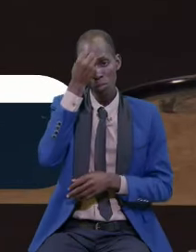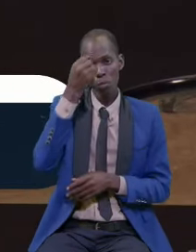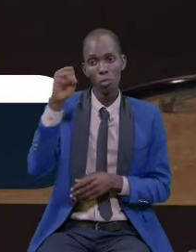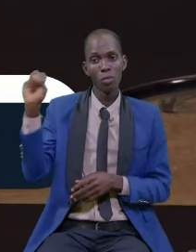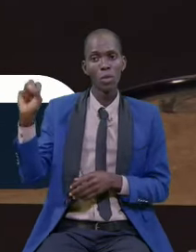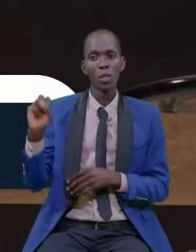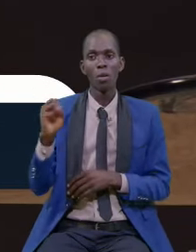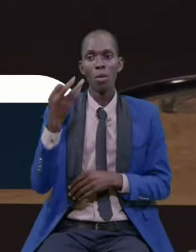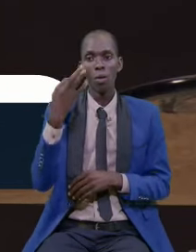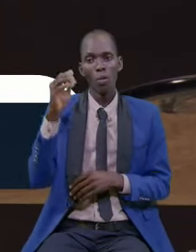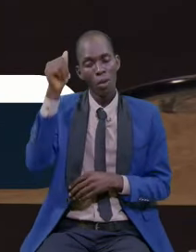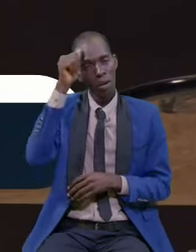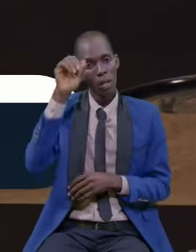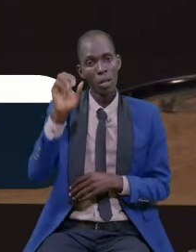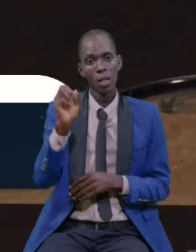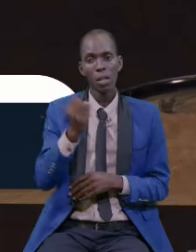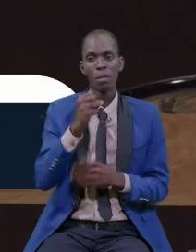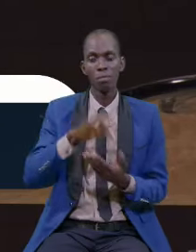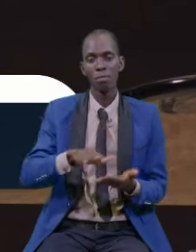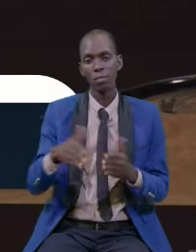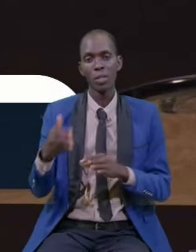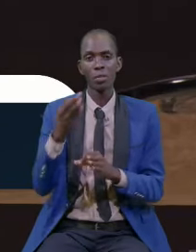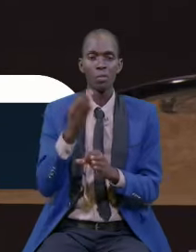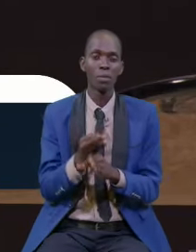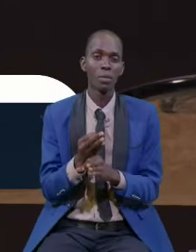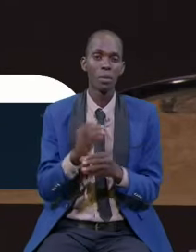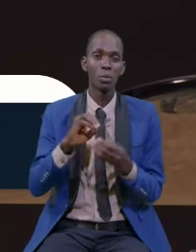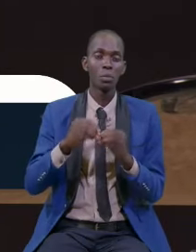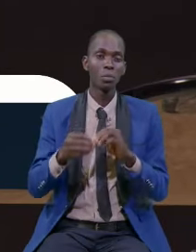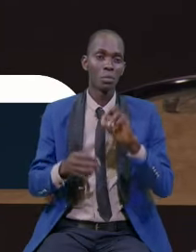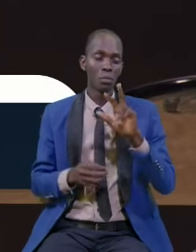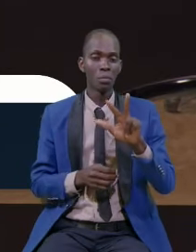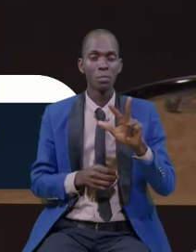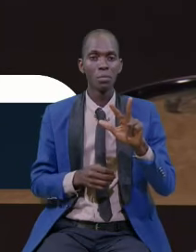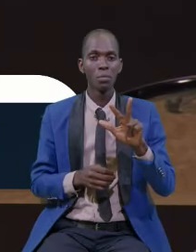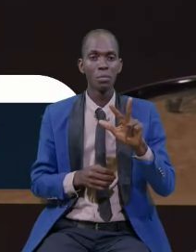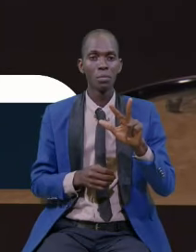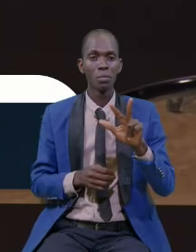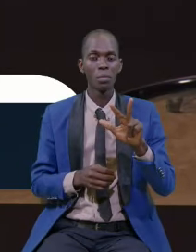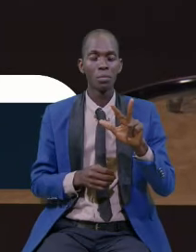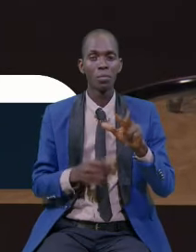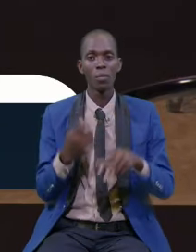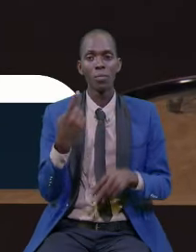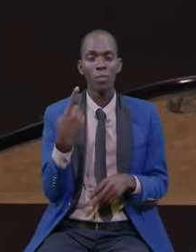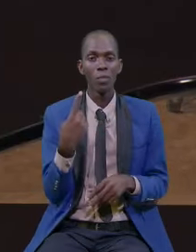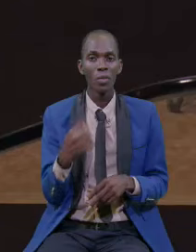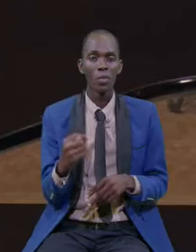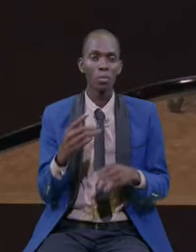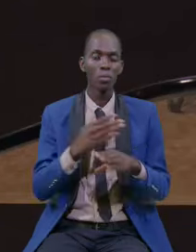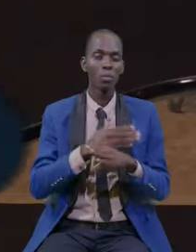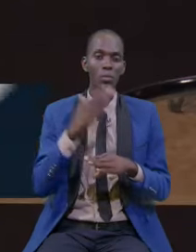Disobedience of Adam's dead faith. Number three is the